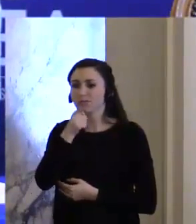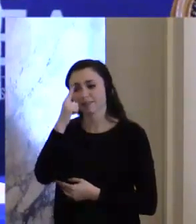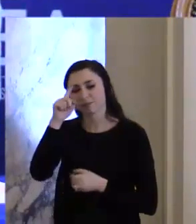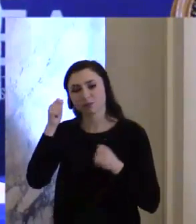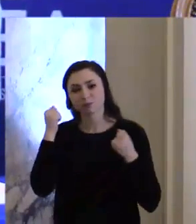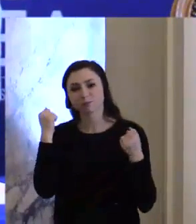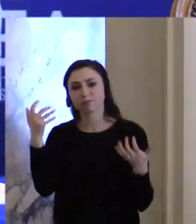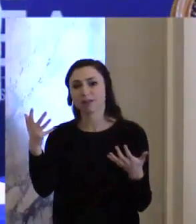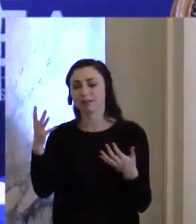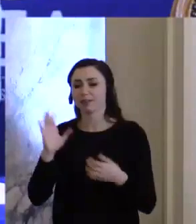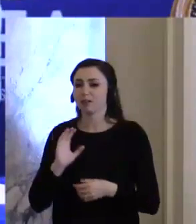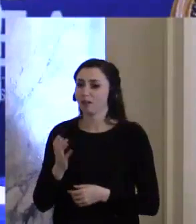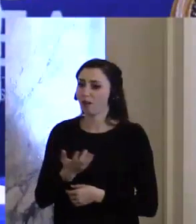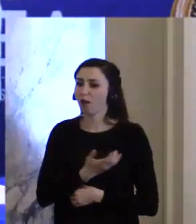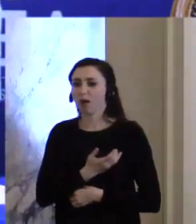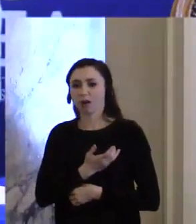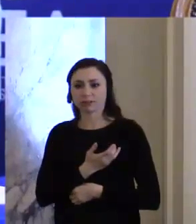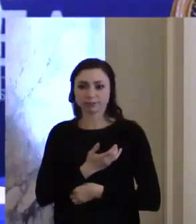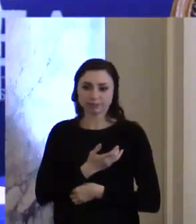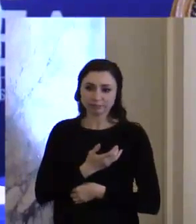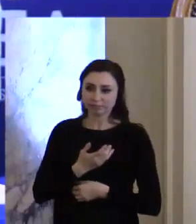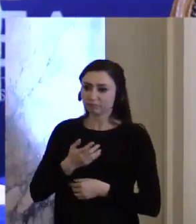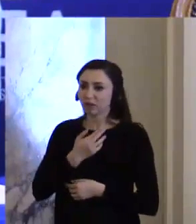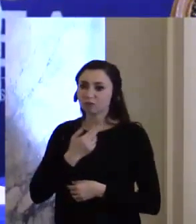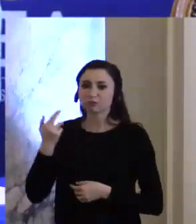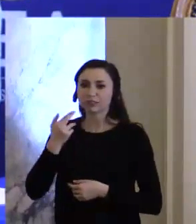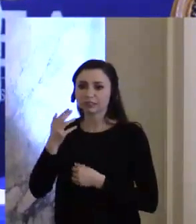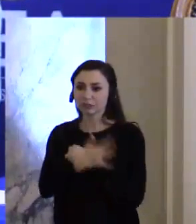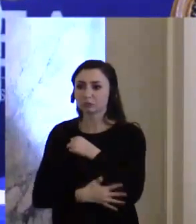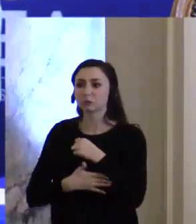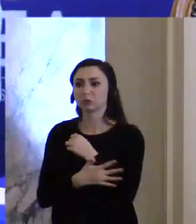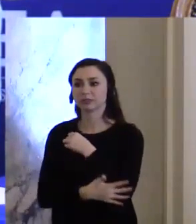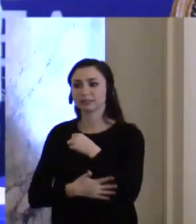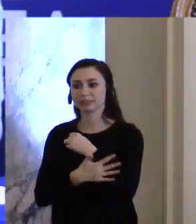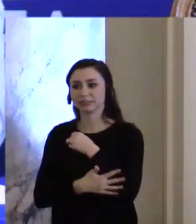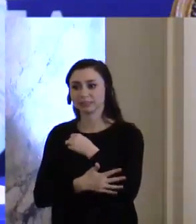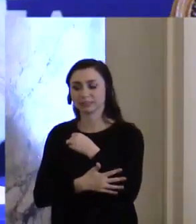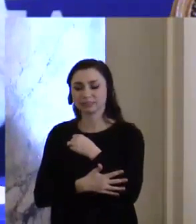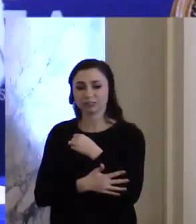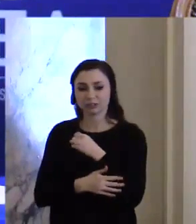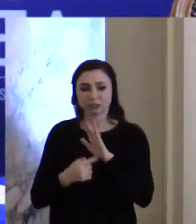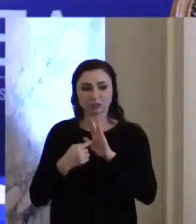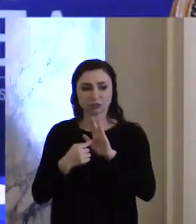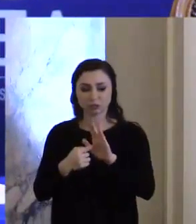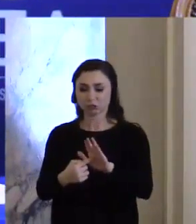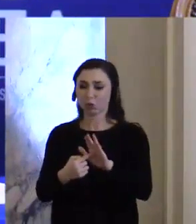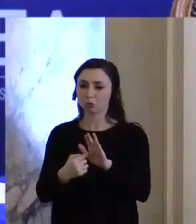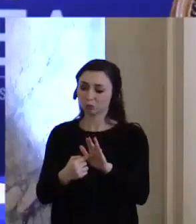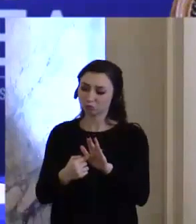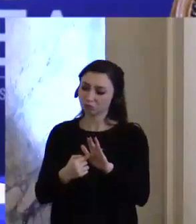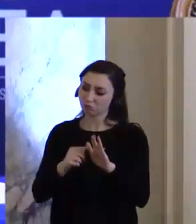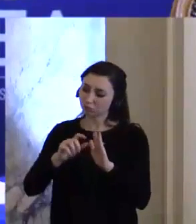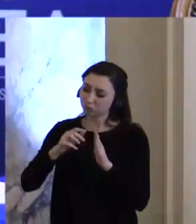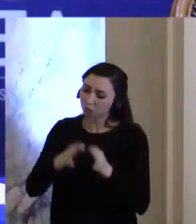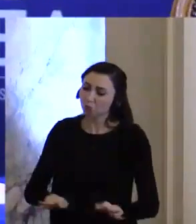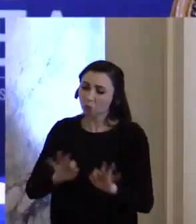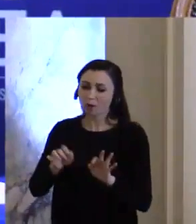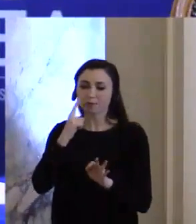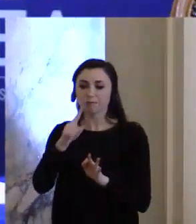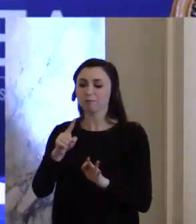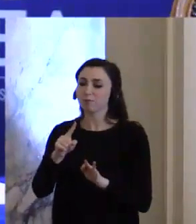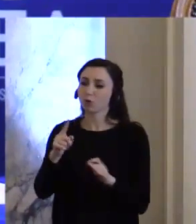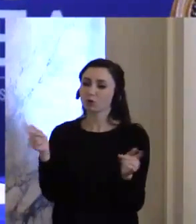our vulnerable communities points to other imperatives, such as training and small business opportunities,